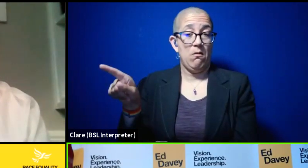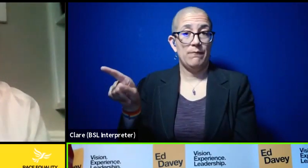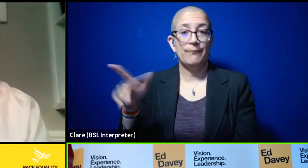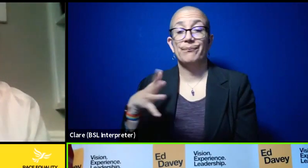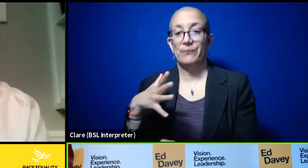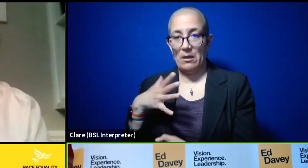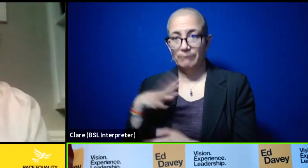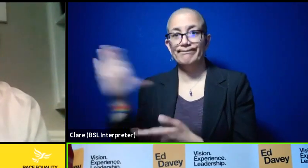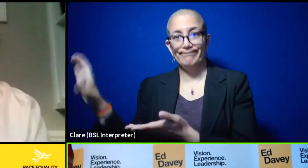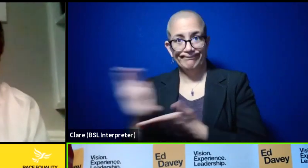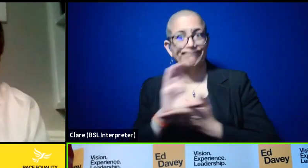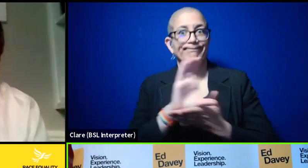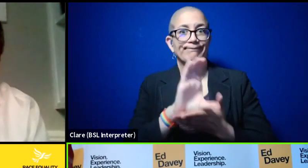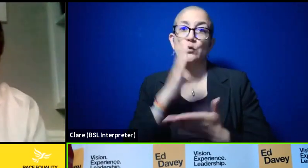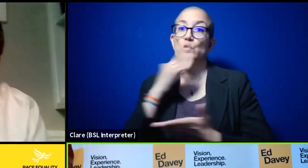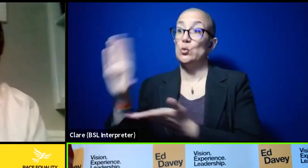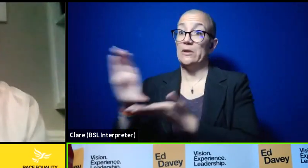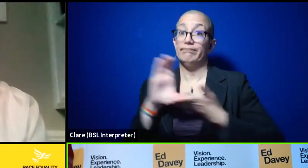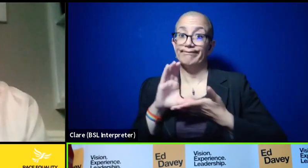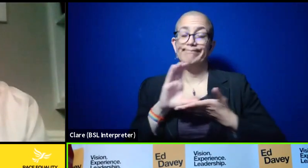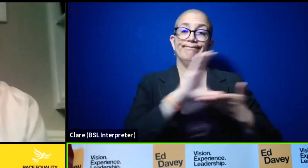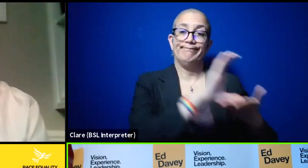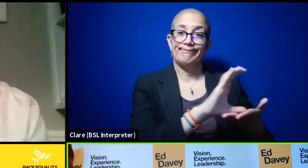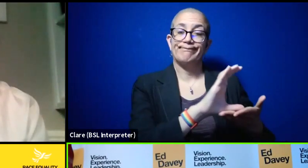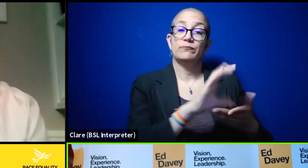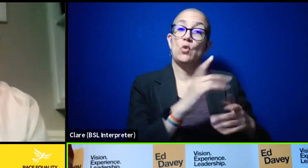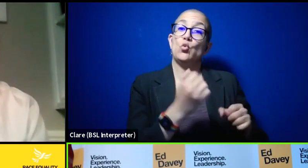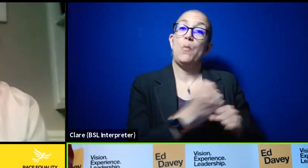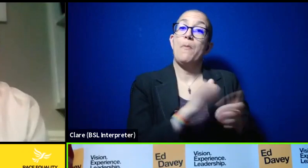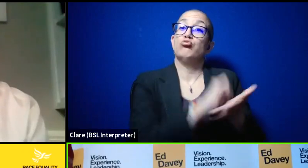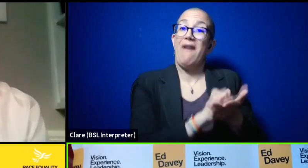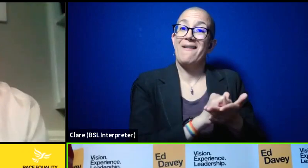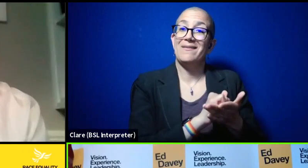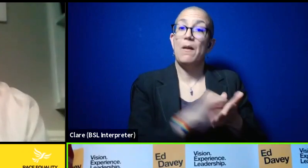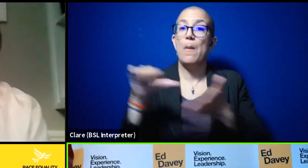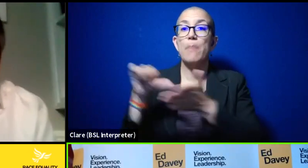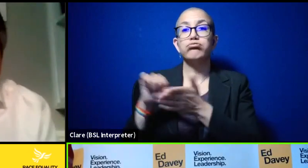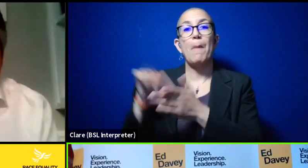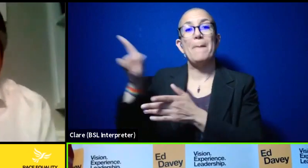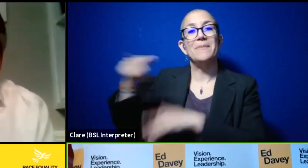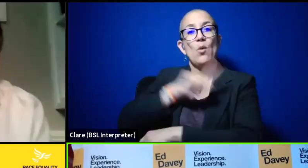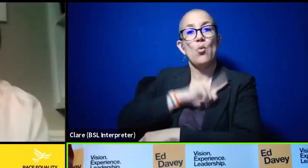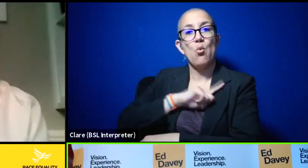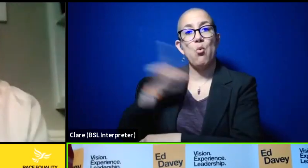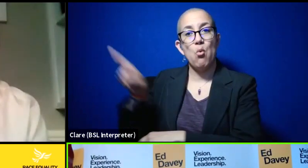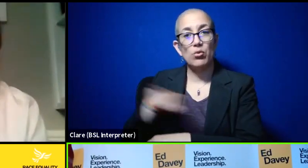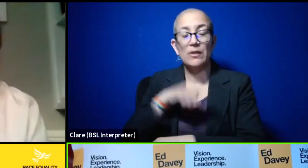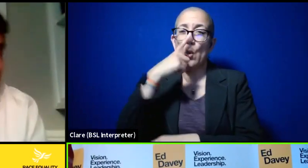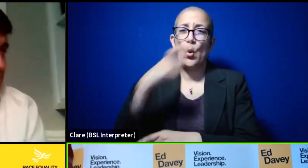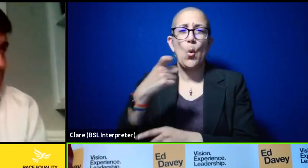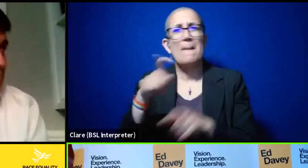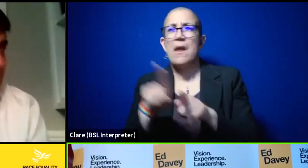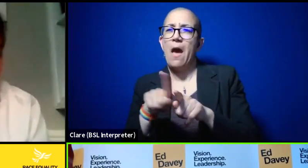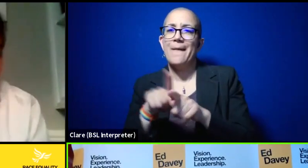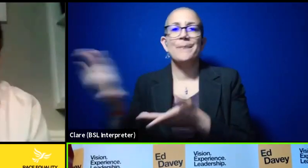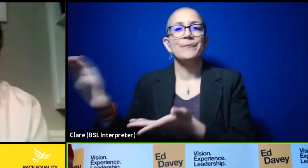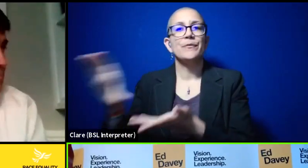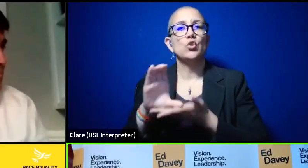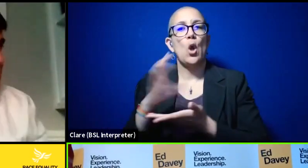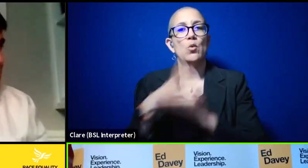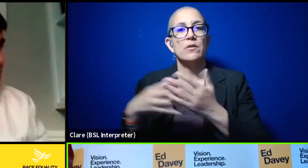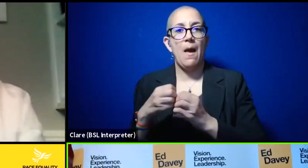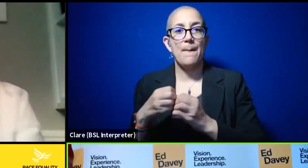those problems that were caused. And so you could have a donors club, if you like, where some of that